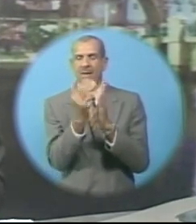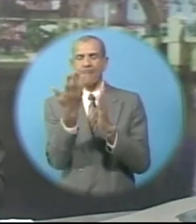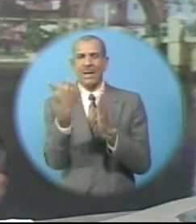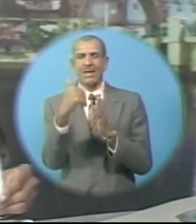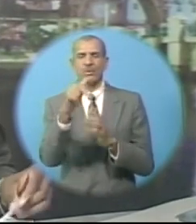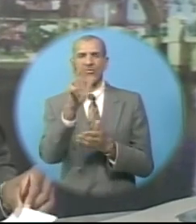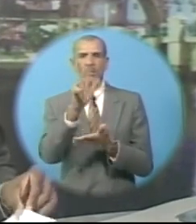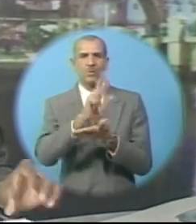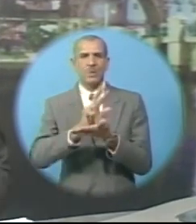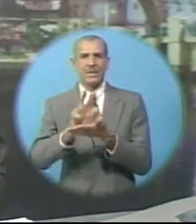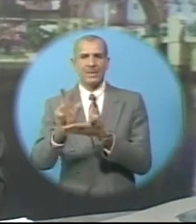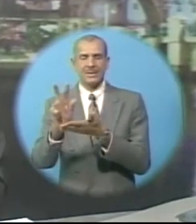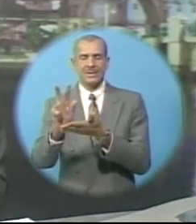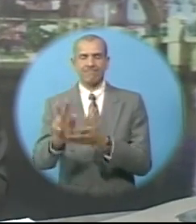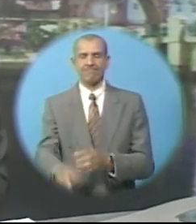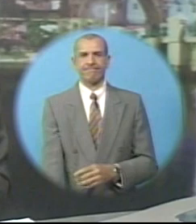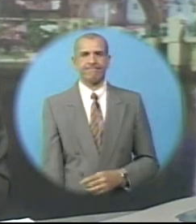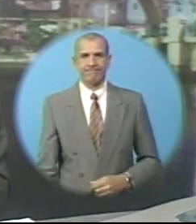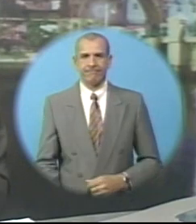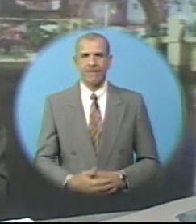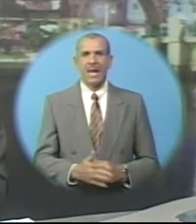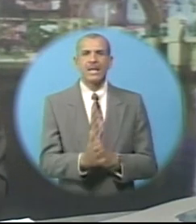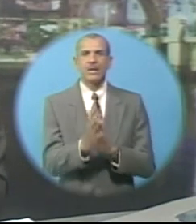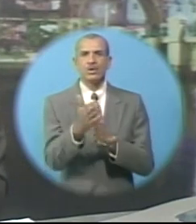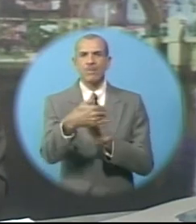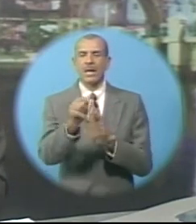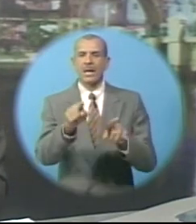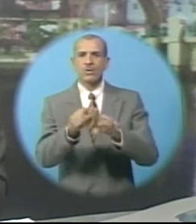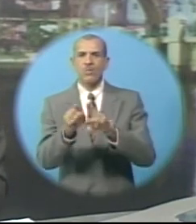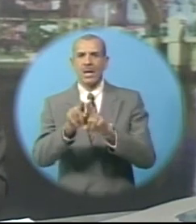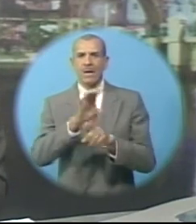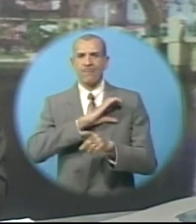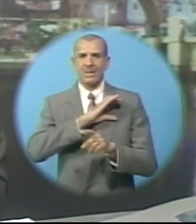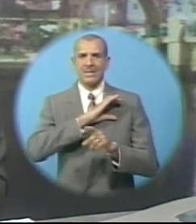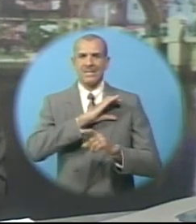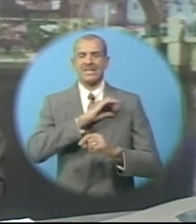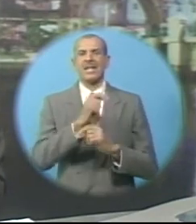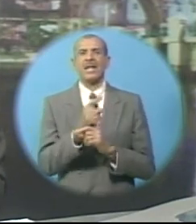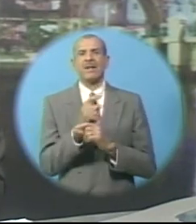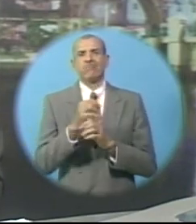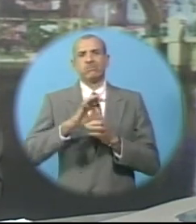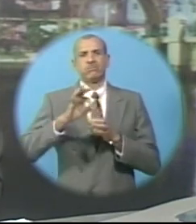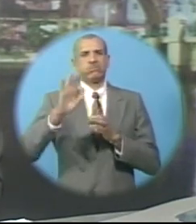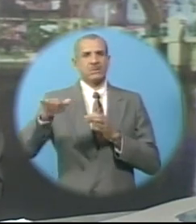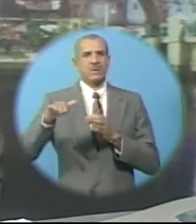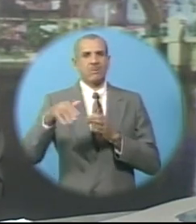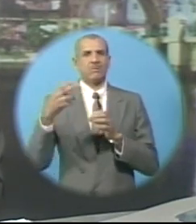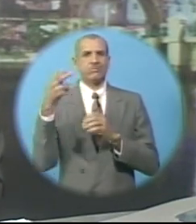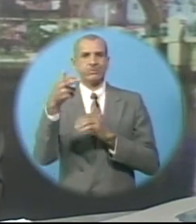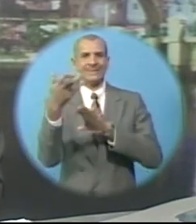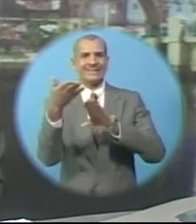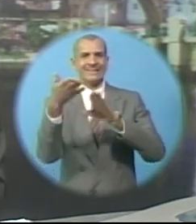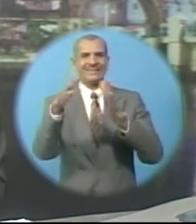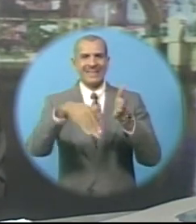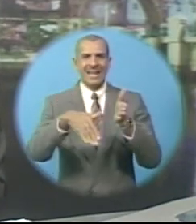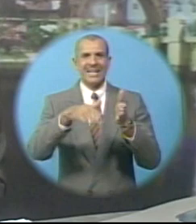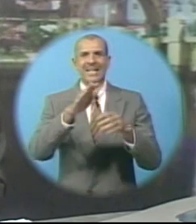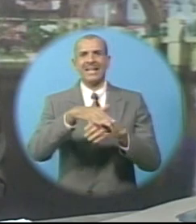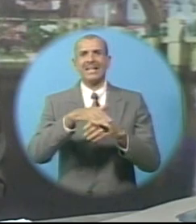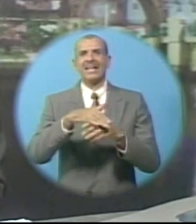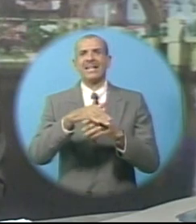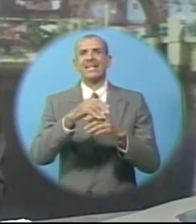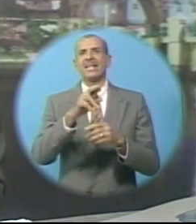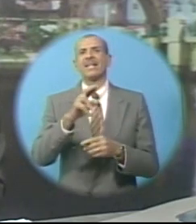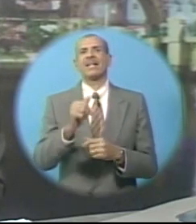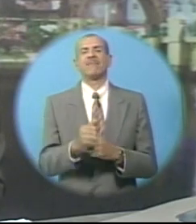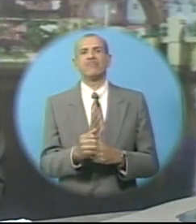3 weeks. Also in Jamaica, a police constable on suspension was shot dead in Negril. The police have